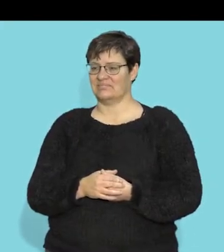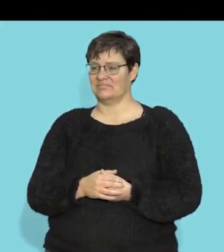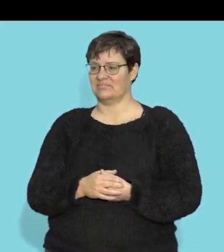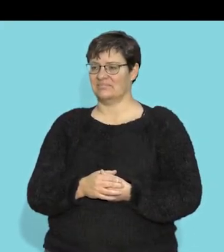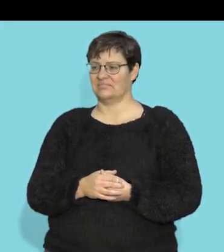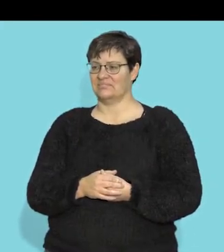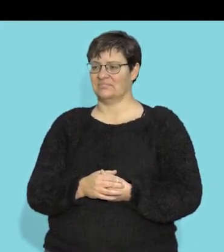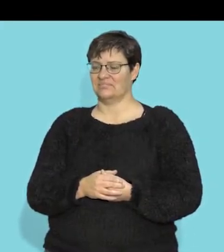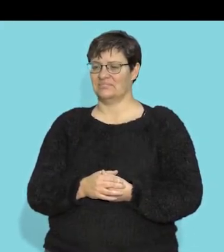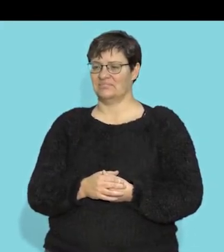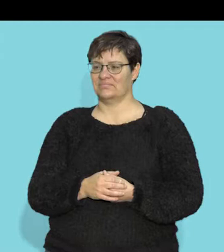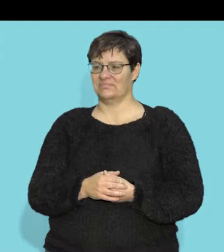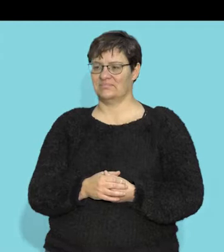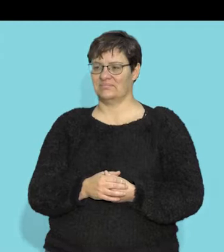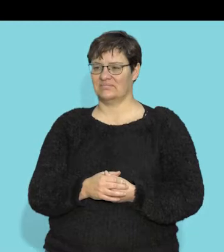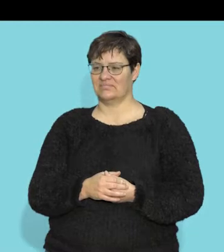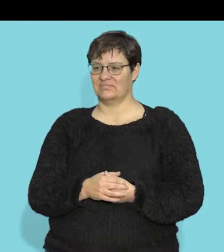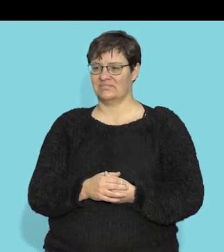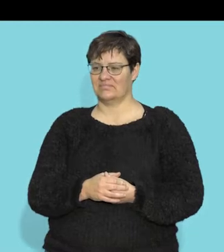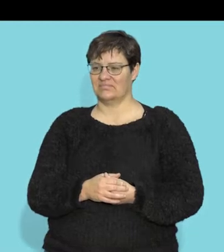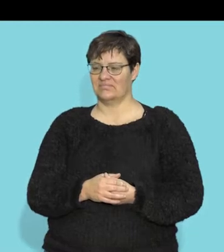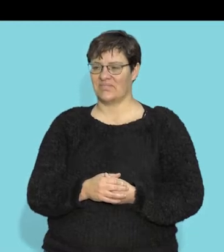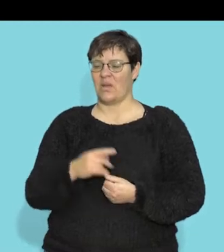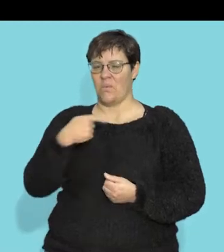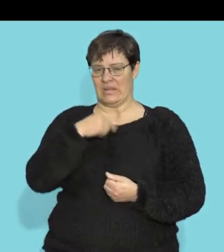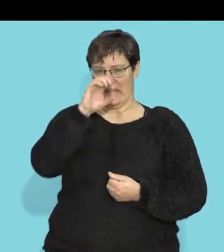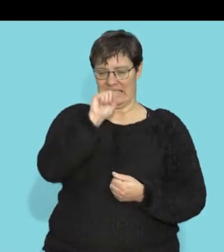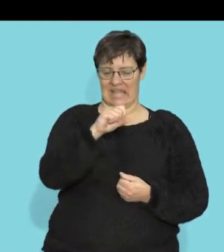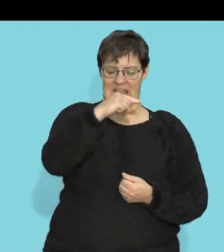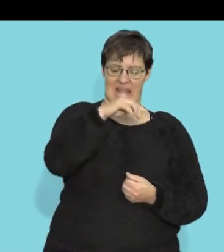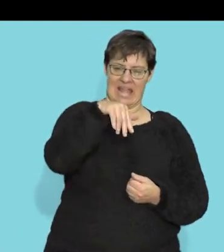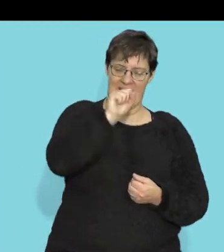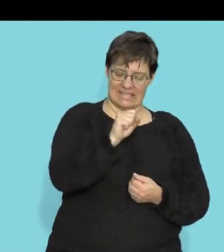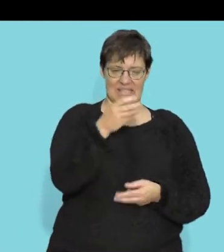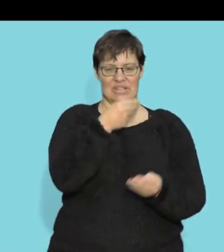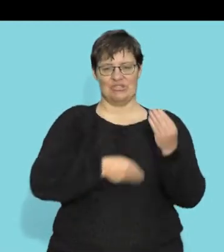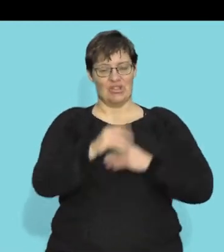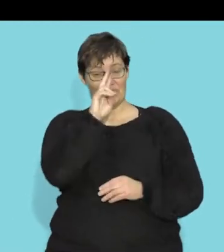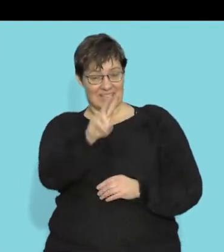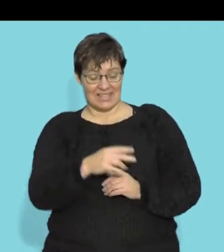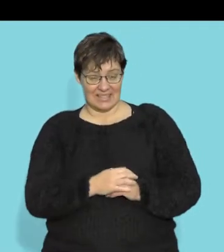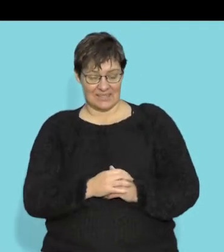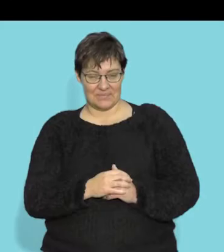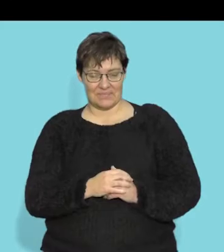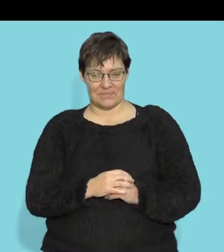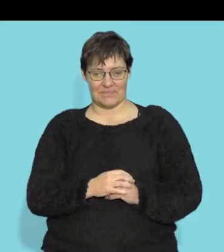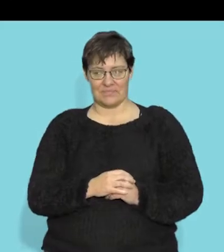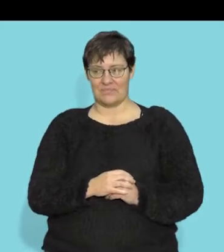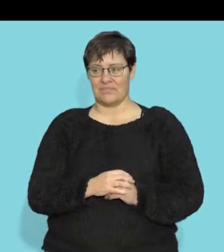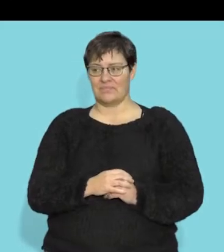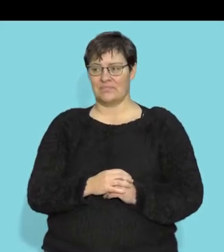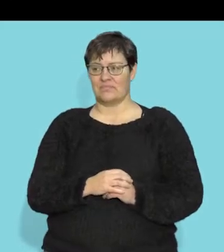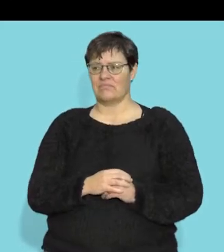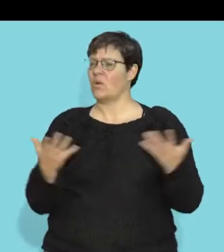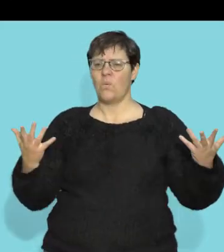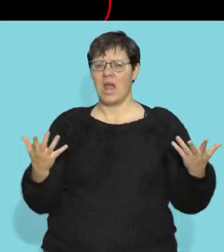quickly. Otherwise, it looks like a lightning bolt. Gas exchange.